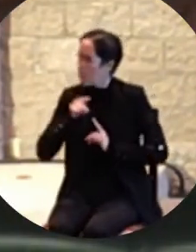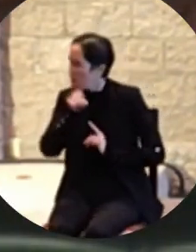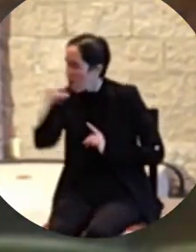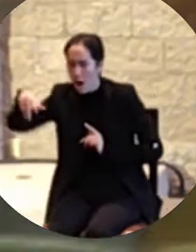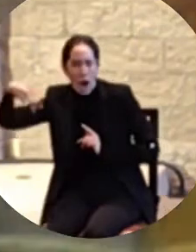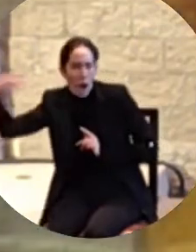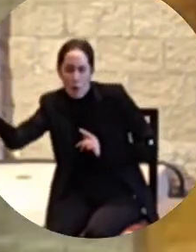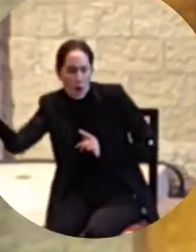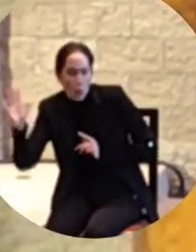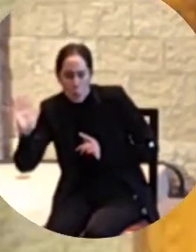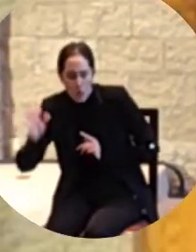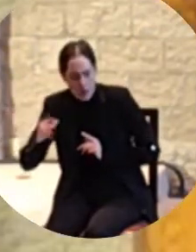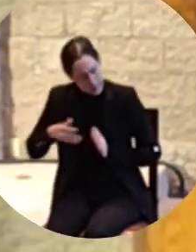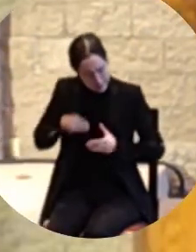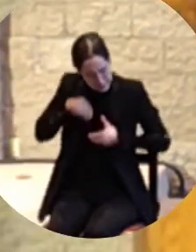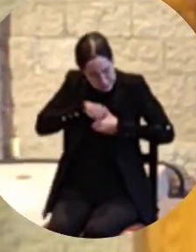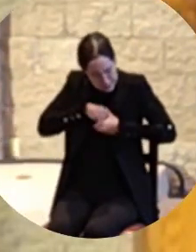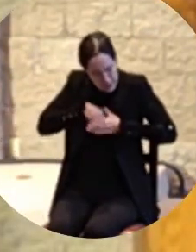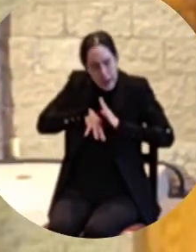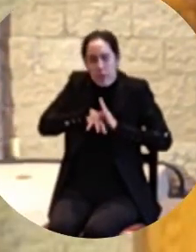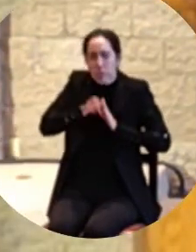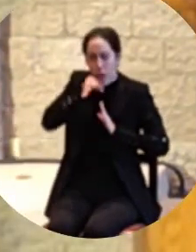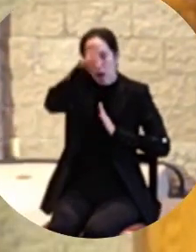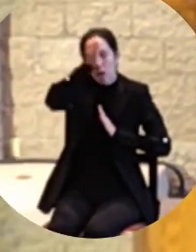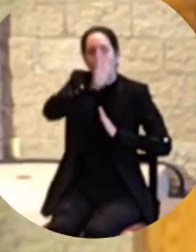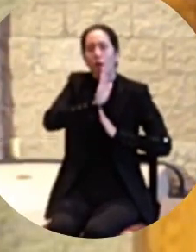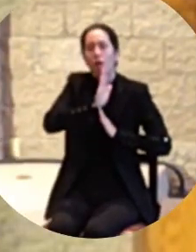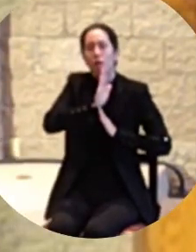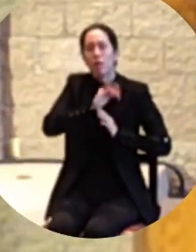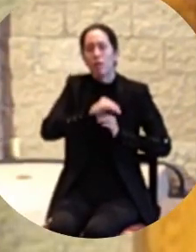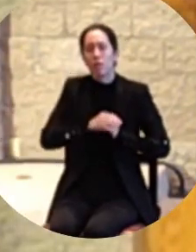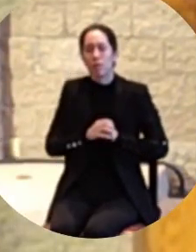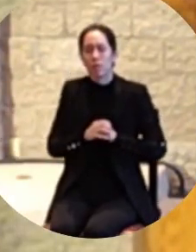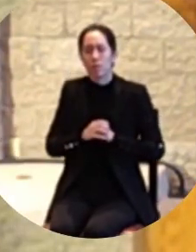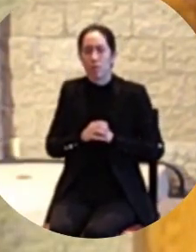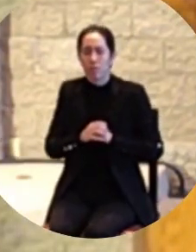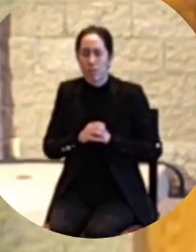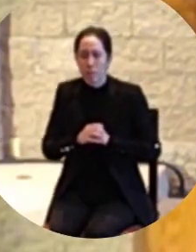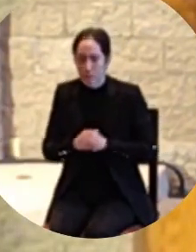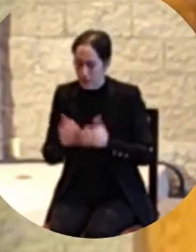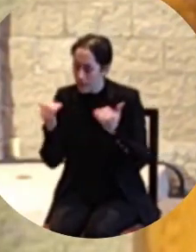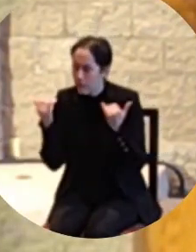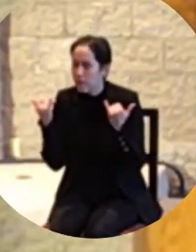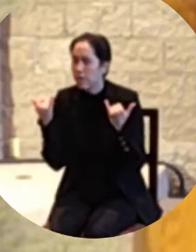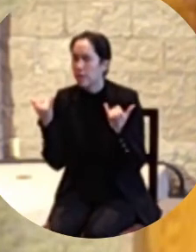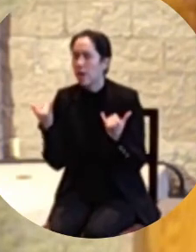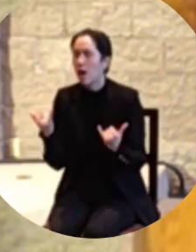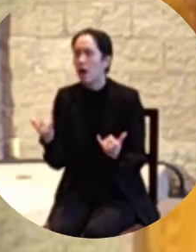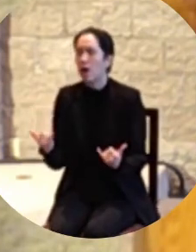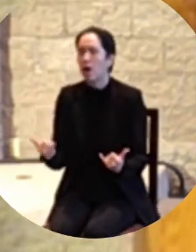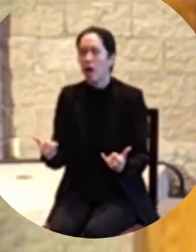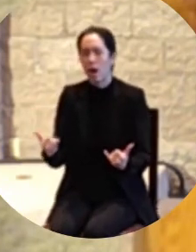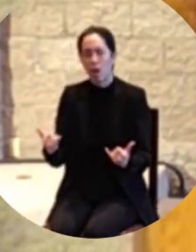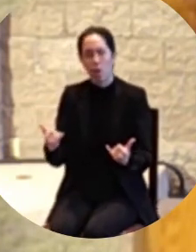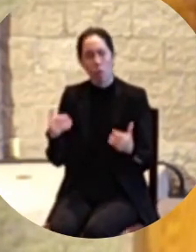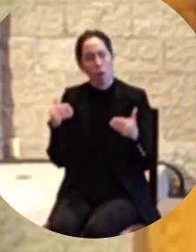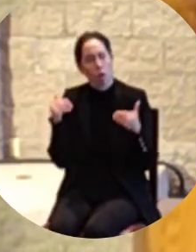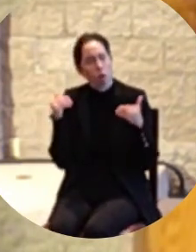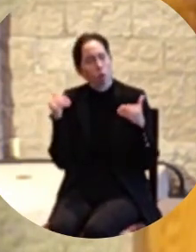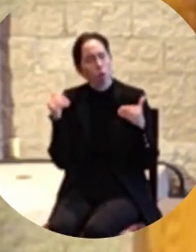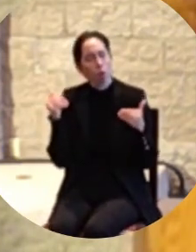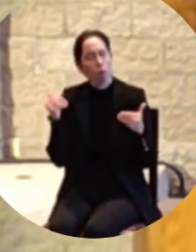Let us take a moment to sense a presence beyond,